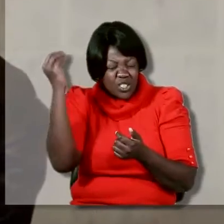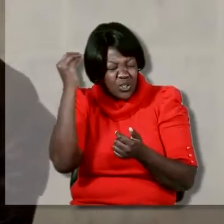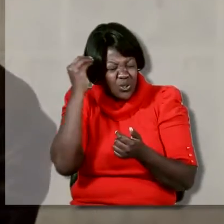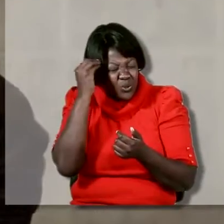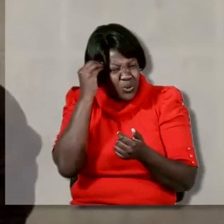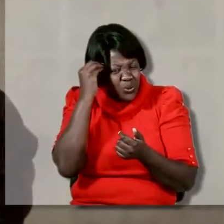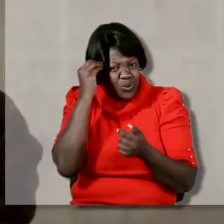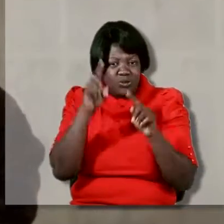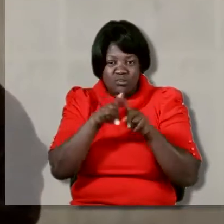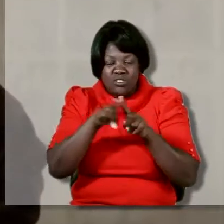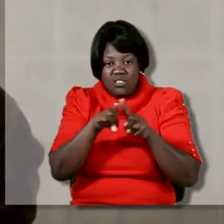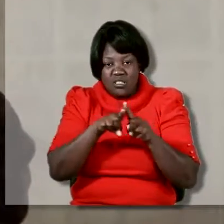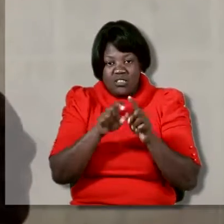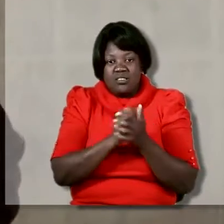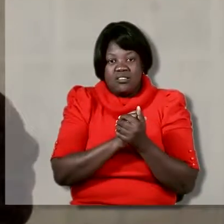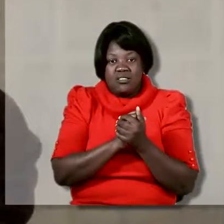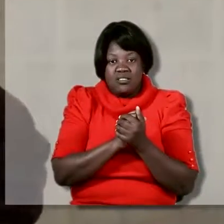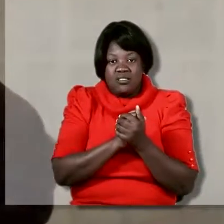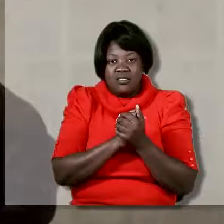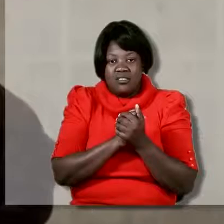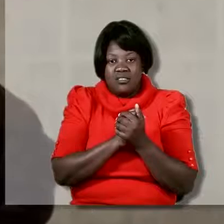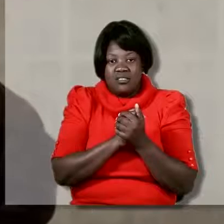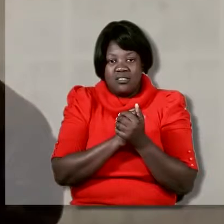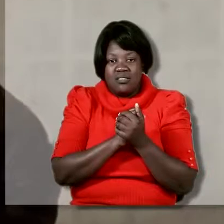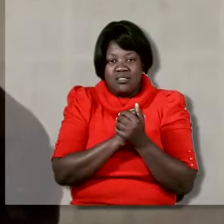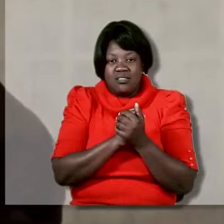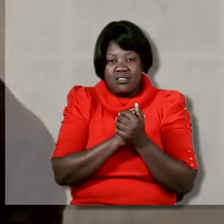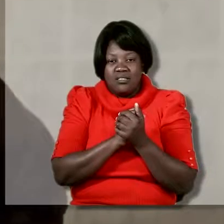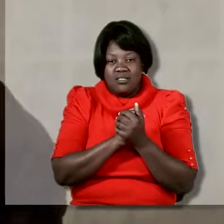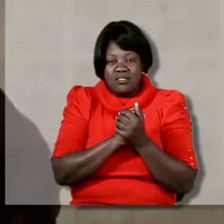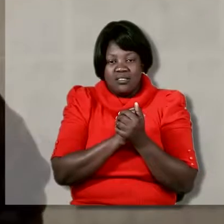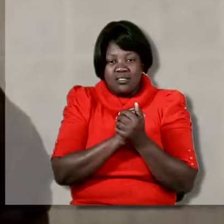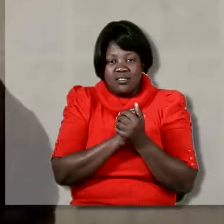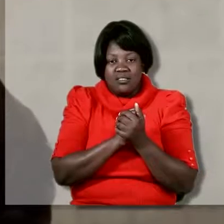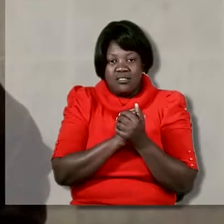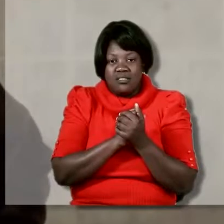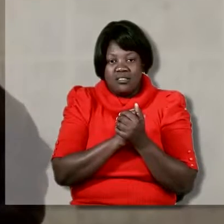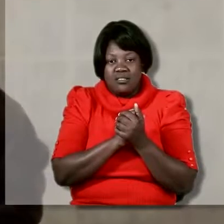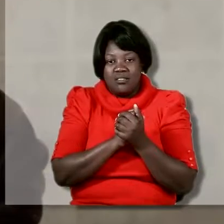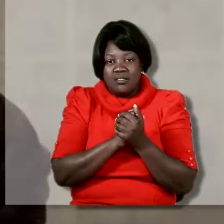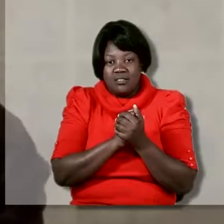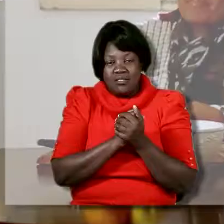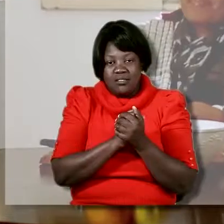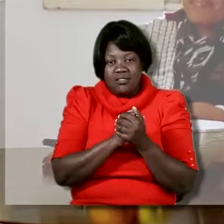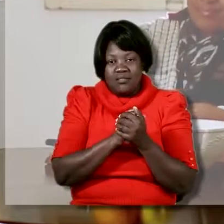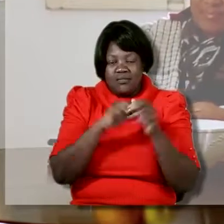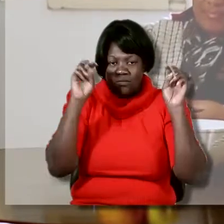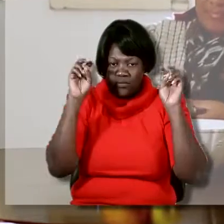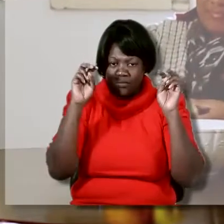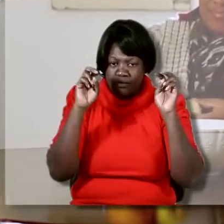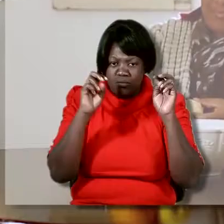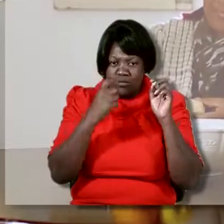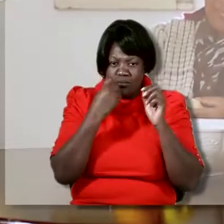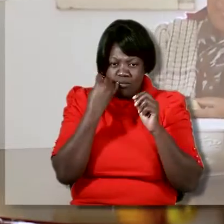I hate tenses, Mom, and we're writing a test tomorrow. You know, Miss Weatherly is the queen of tenses. She will go